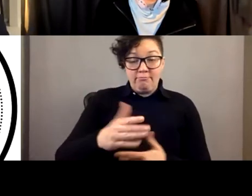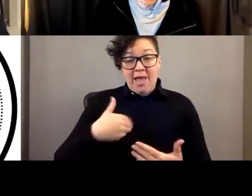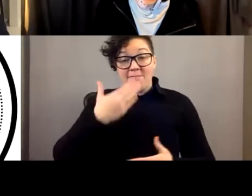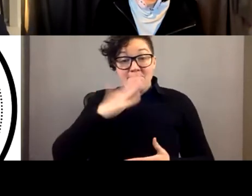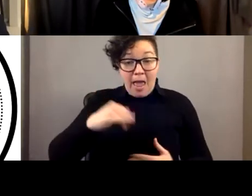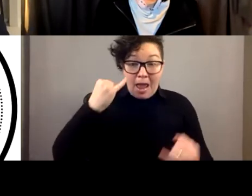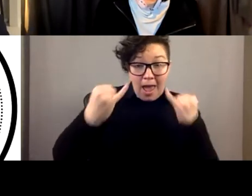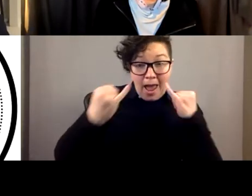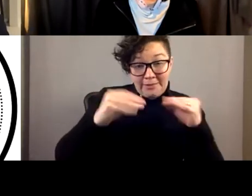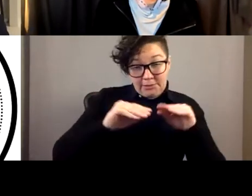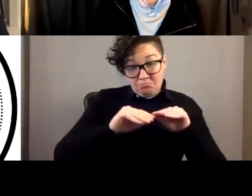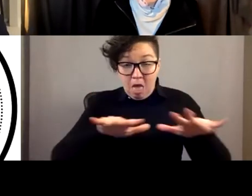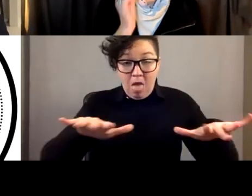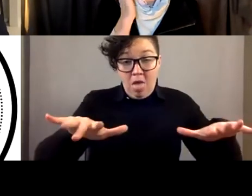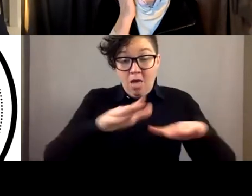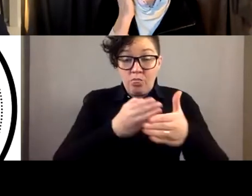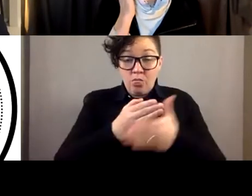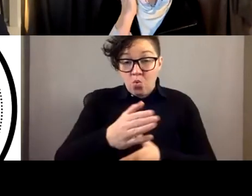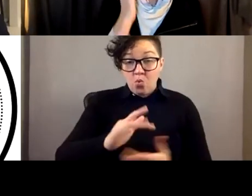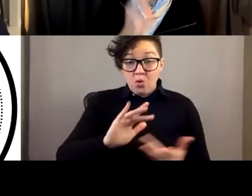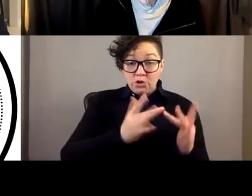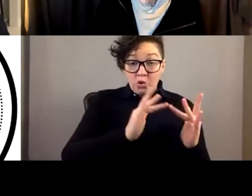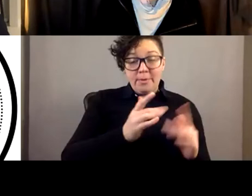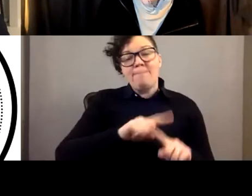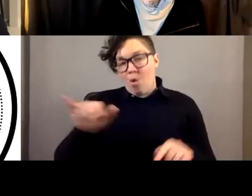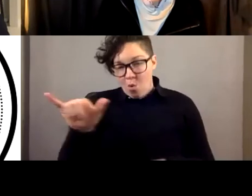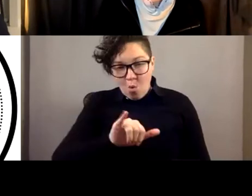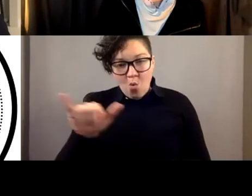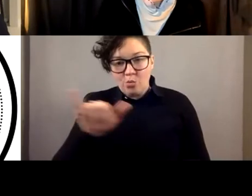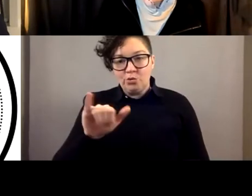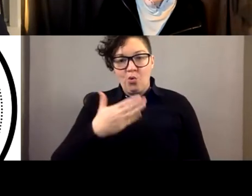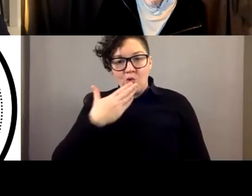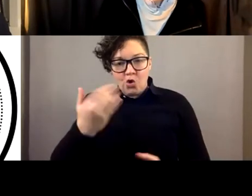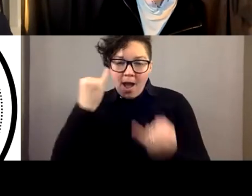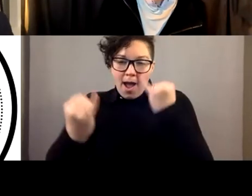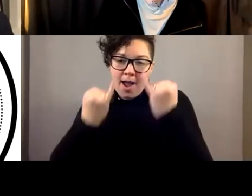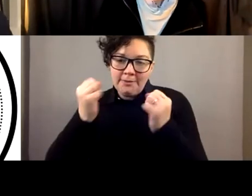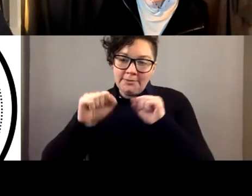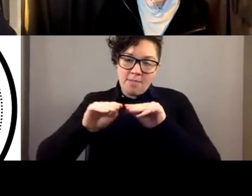be, you know, promoted and advocated for as well.